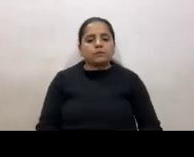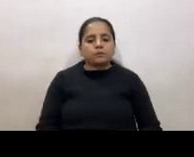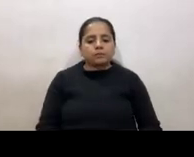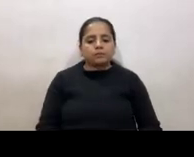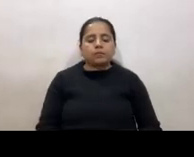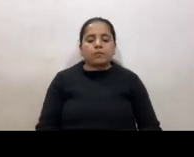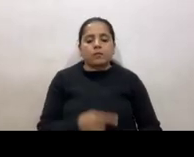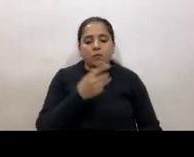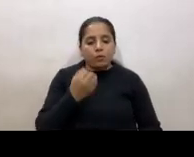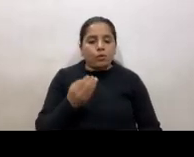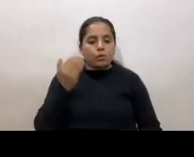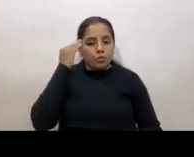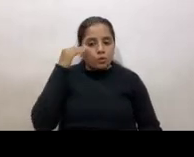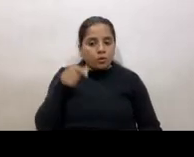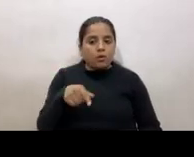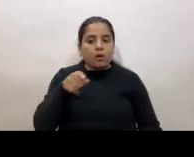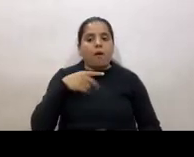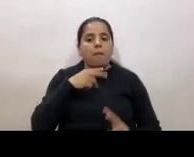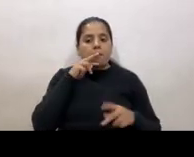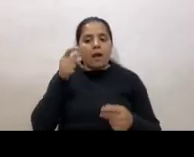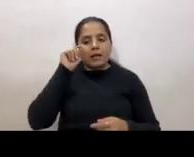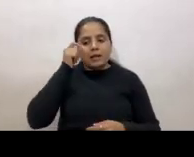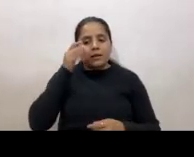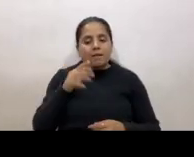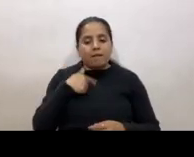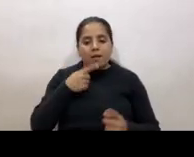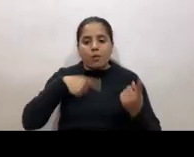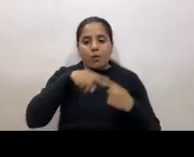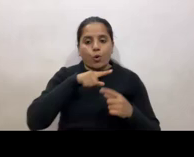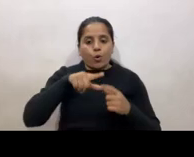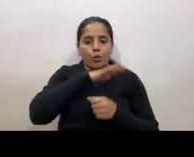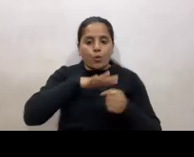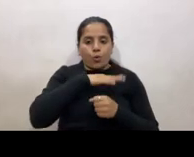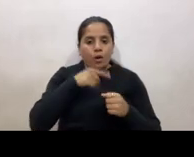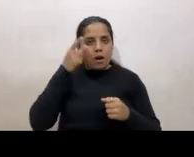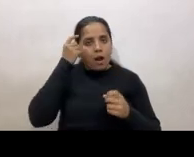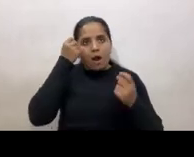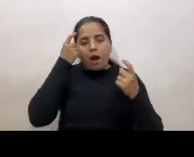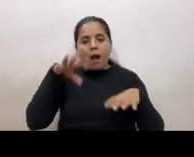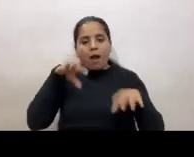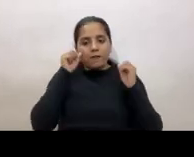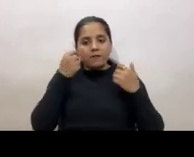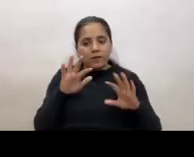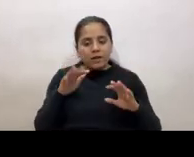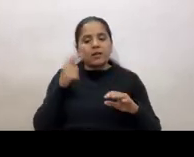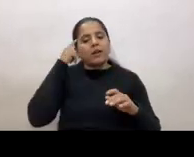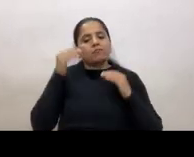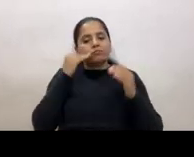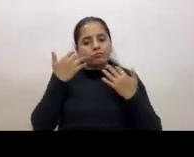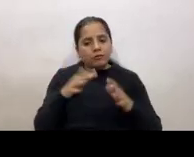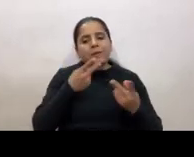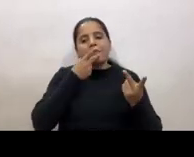and they want to, they will be bouncing back to English once they have processed it and constructed. Very good.